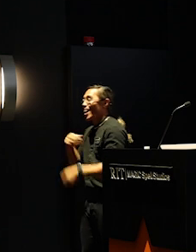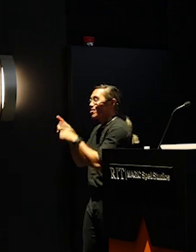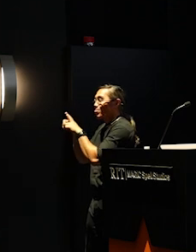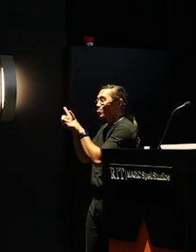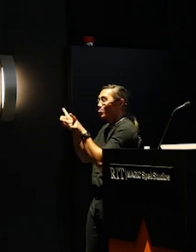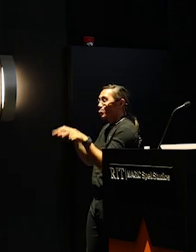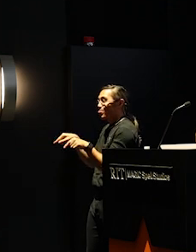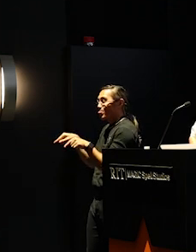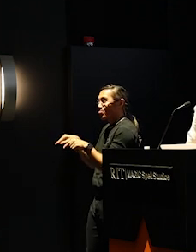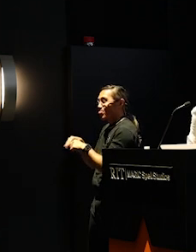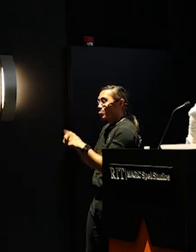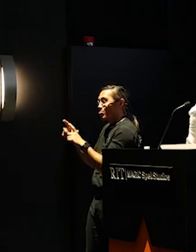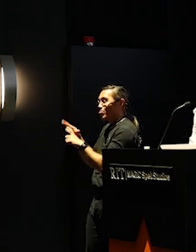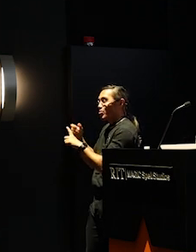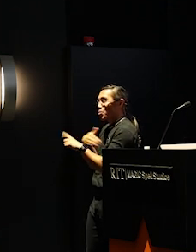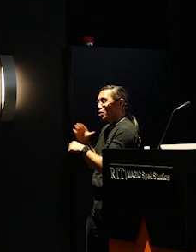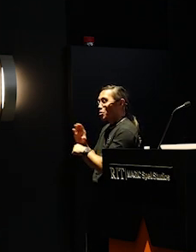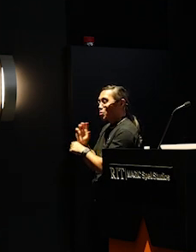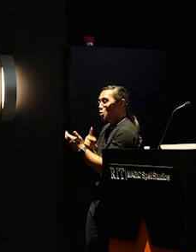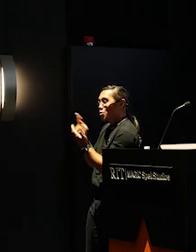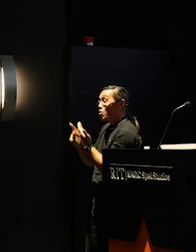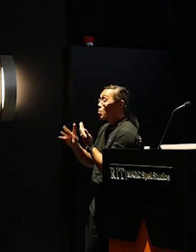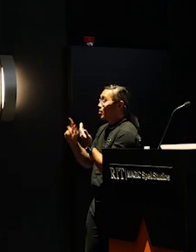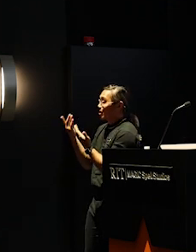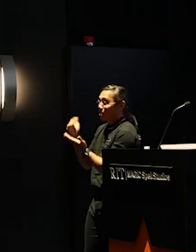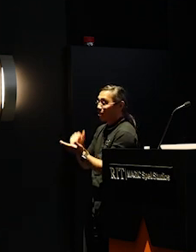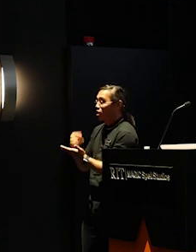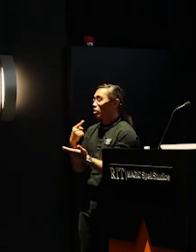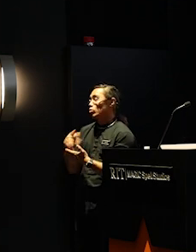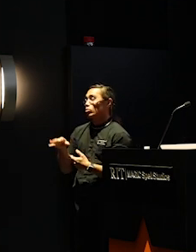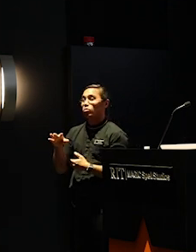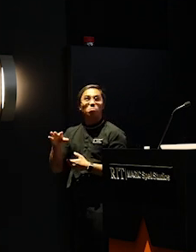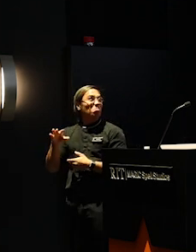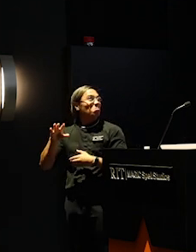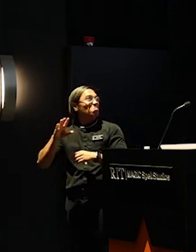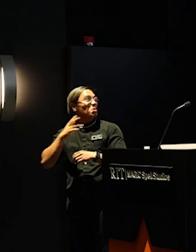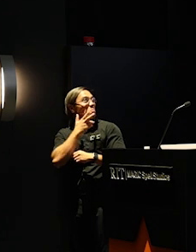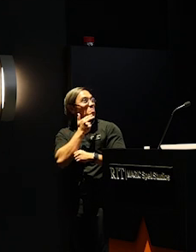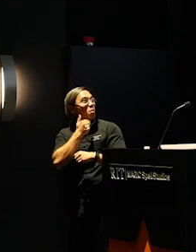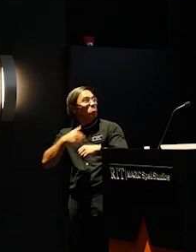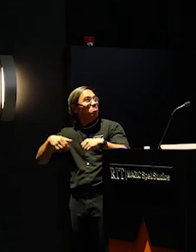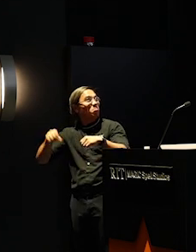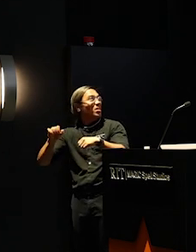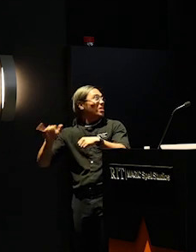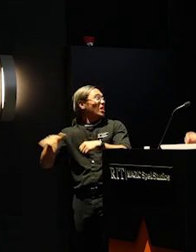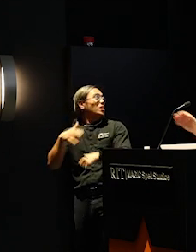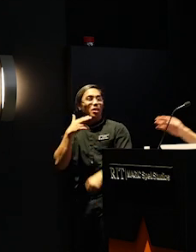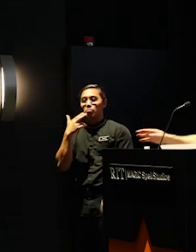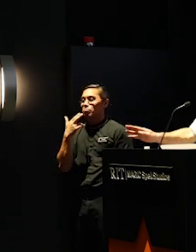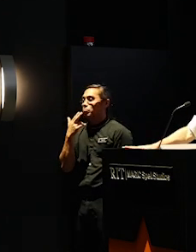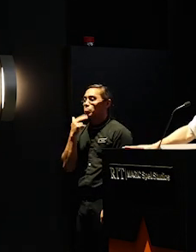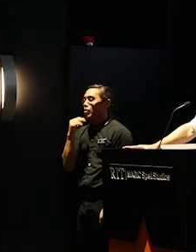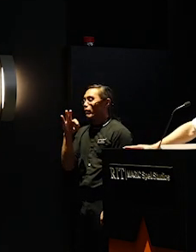there. Anyway, that little motorcycle was a freelance project I did. Again, it was like this particular place down at Cuca Lake had